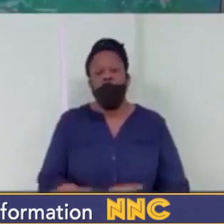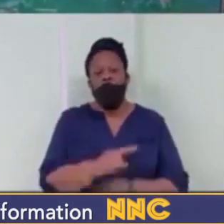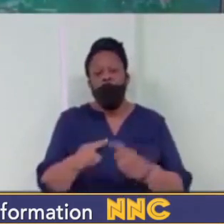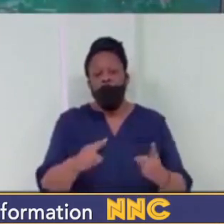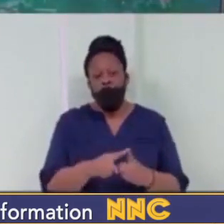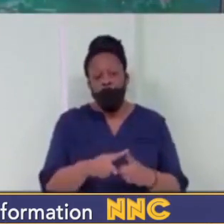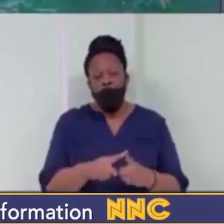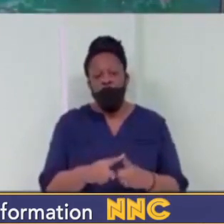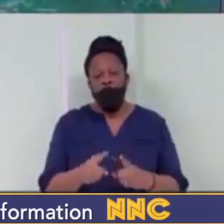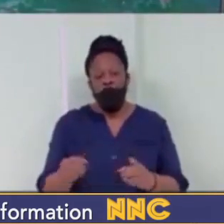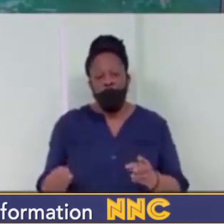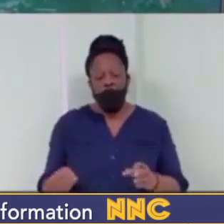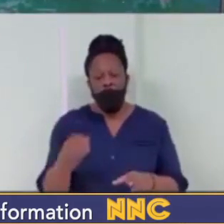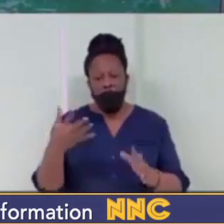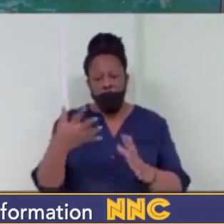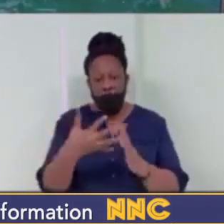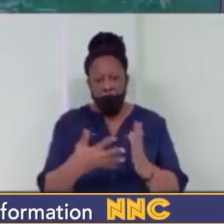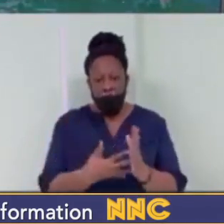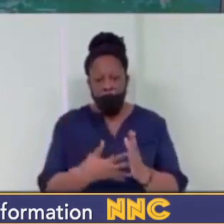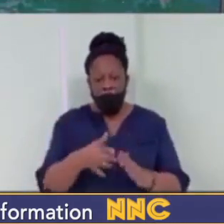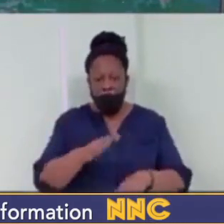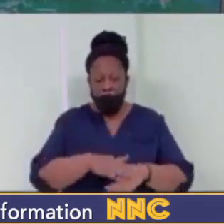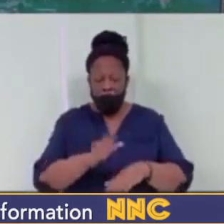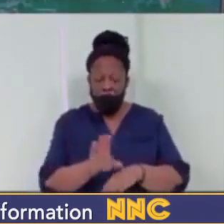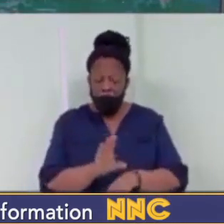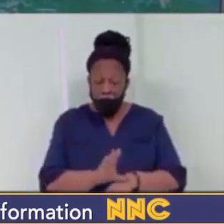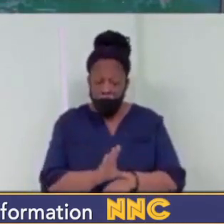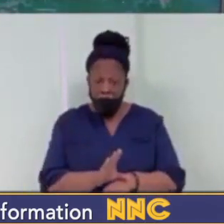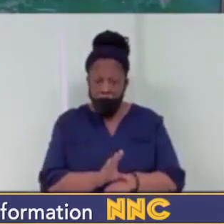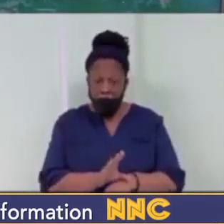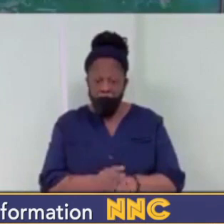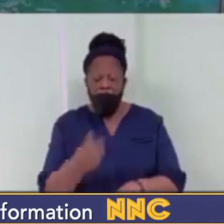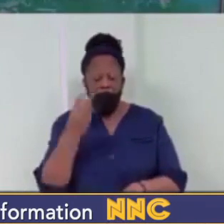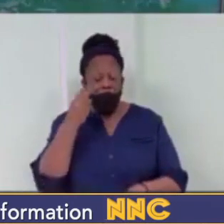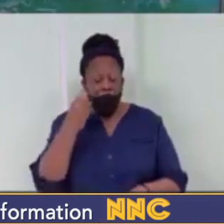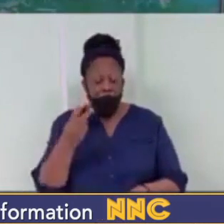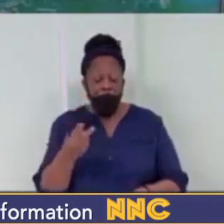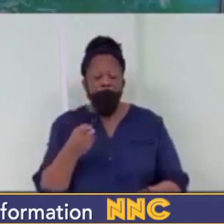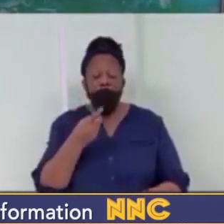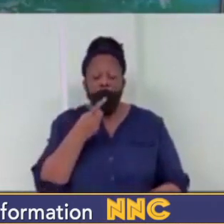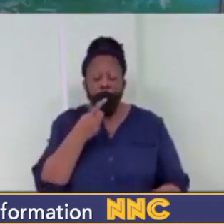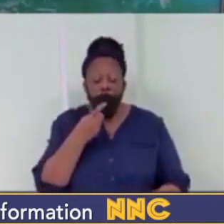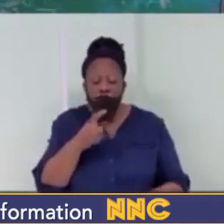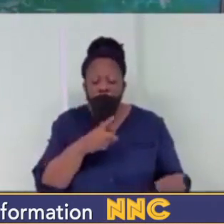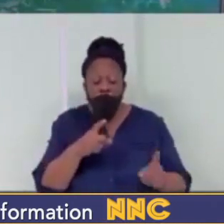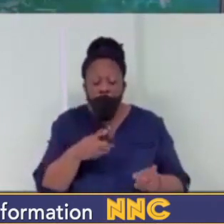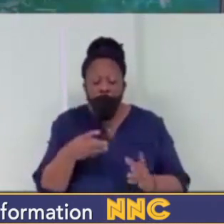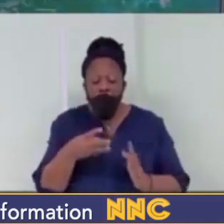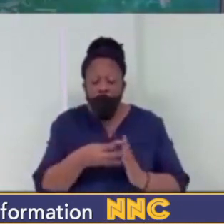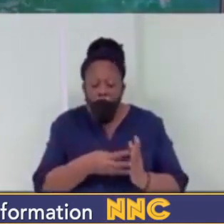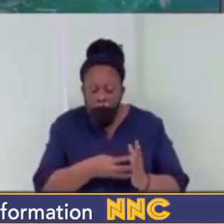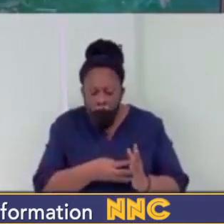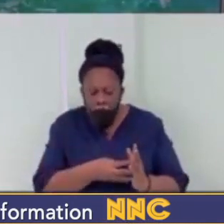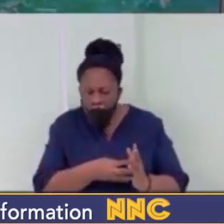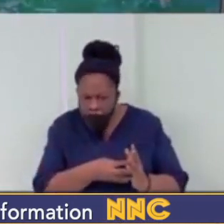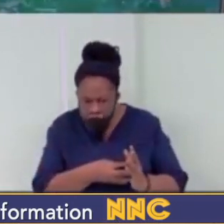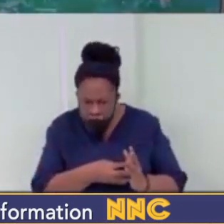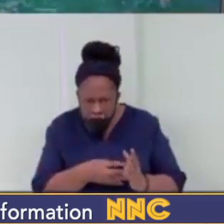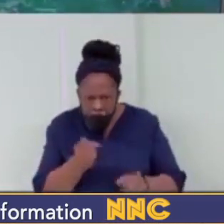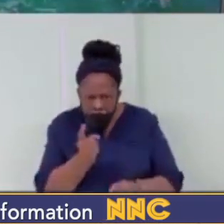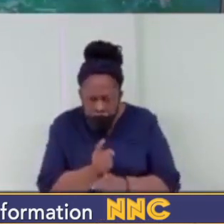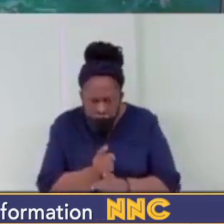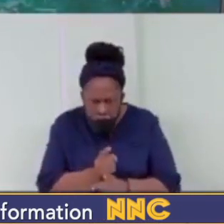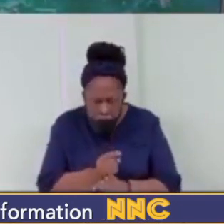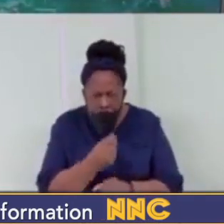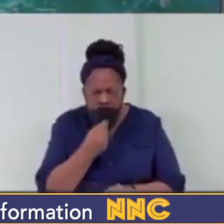of the lab, the information and all the regular information required. Samuel said that persons who are using home kit testing